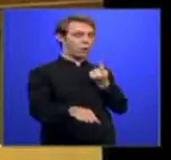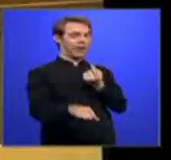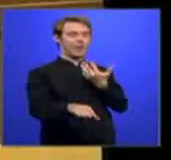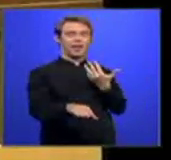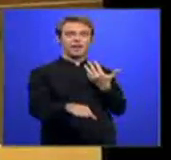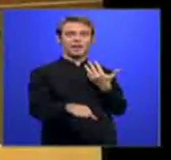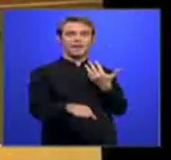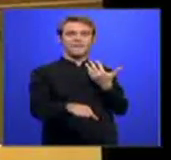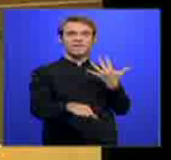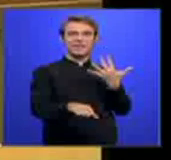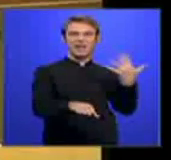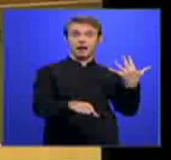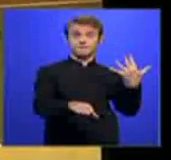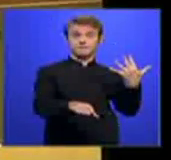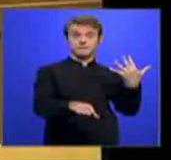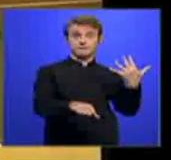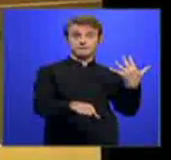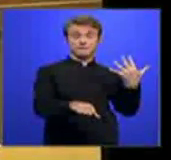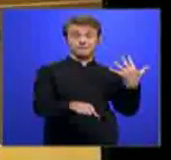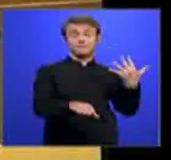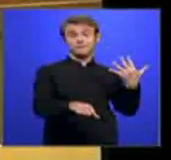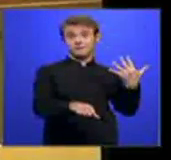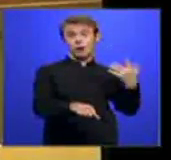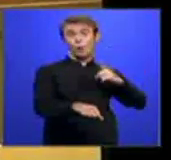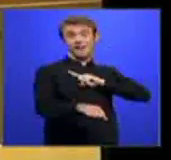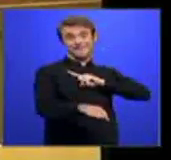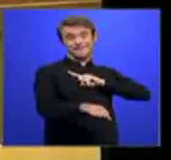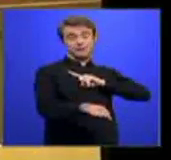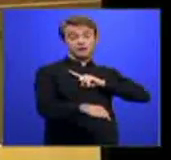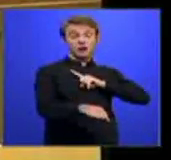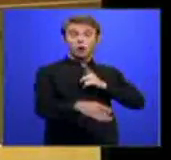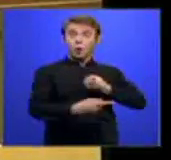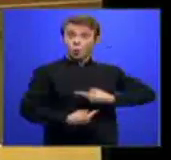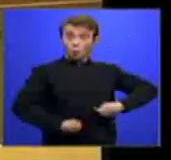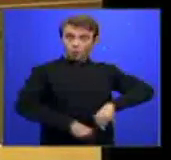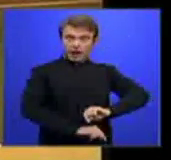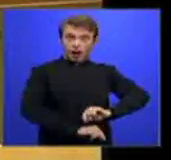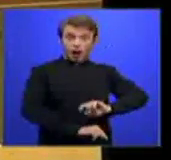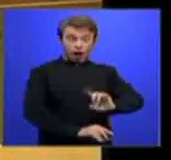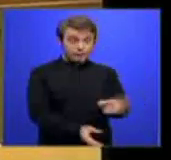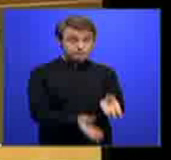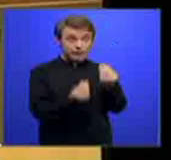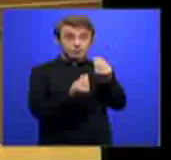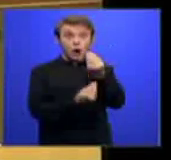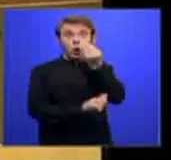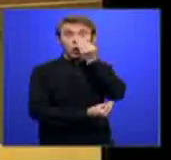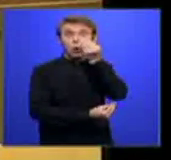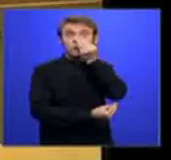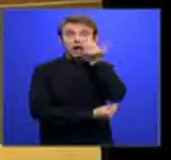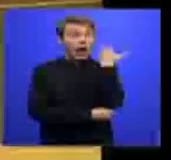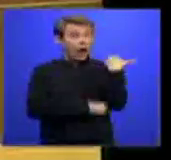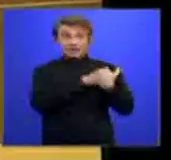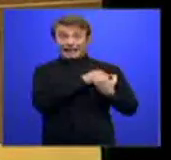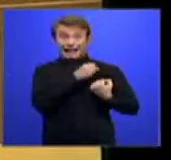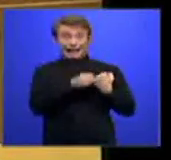It was with good reason that we were delighted when late last year,